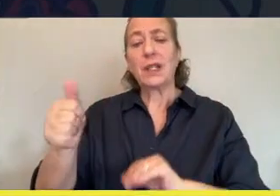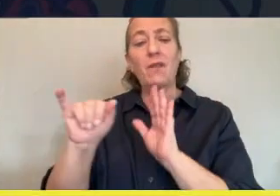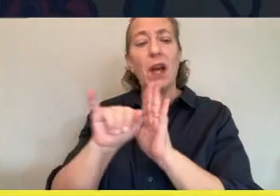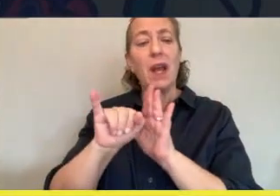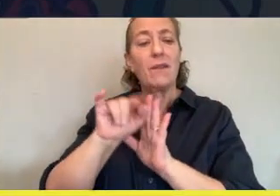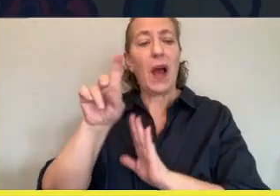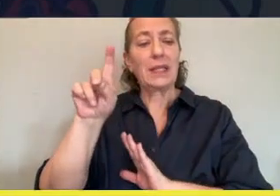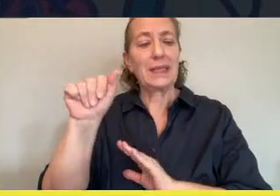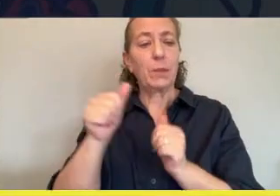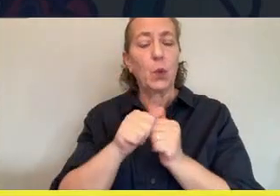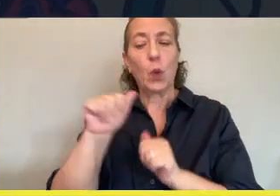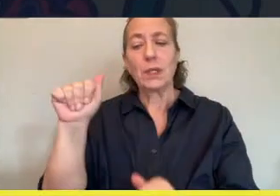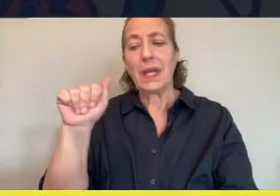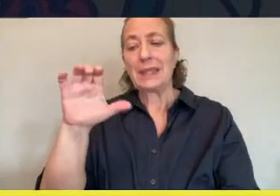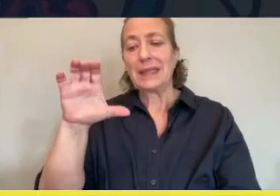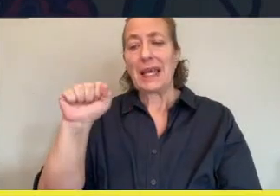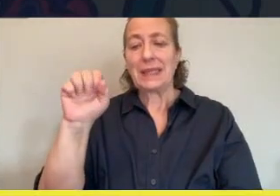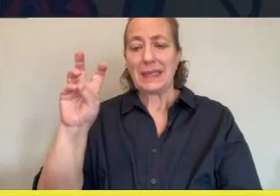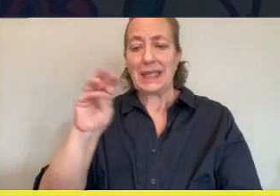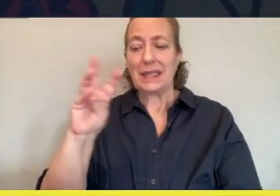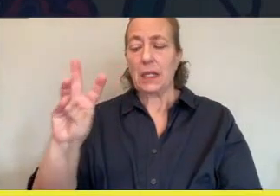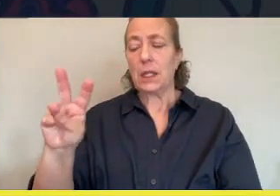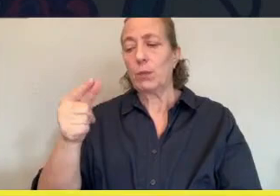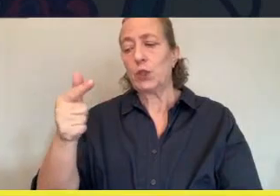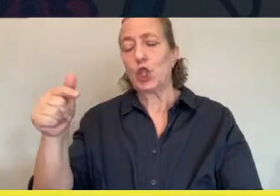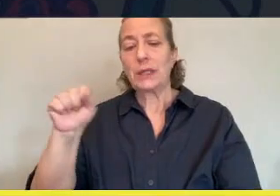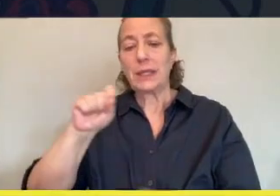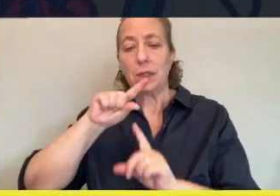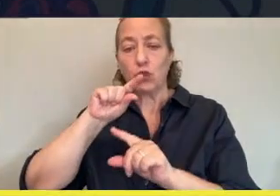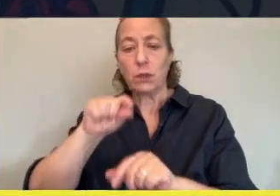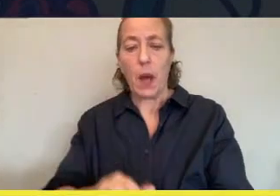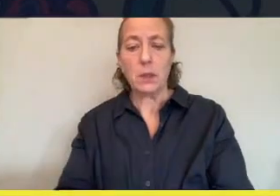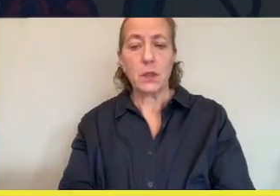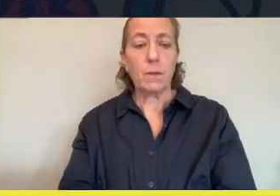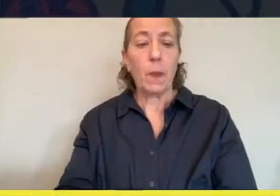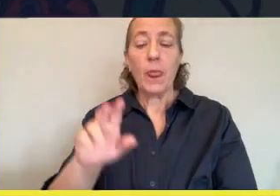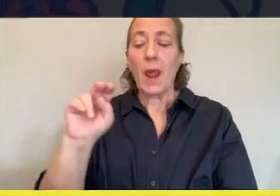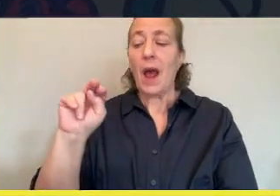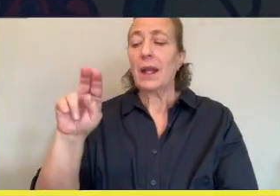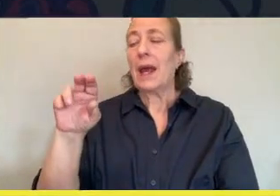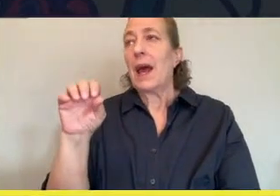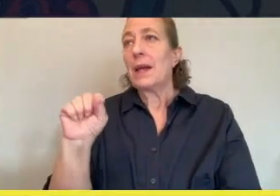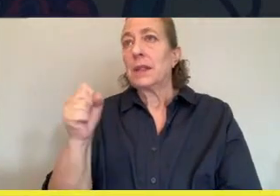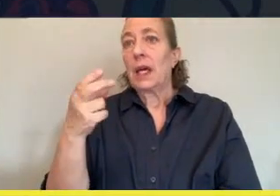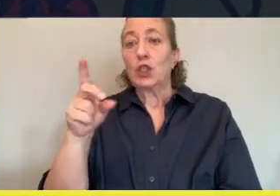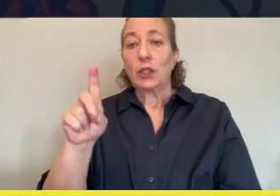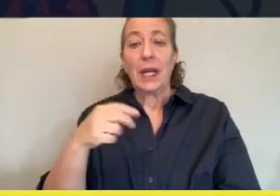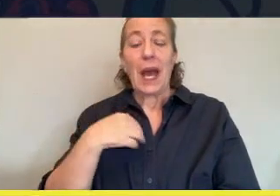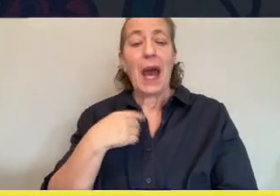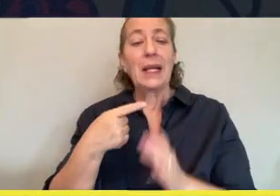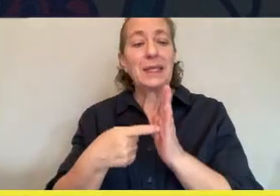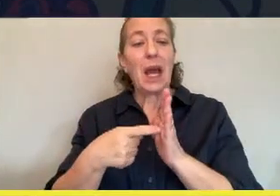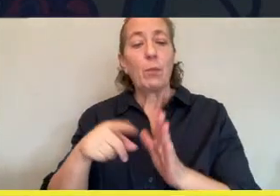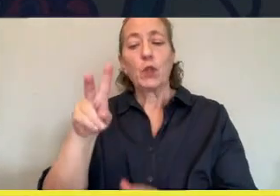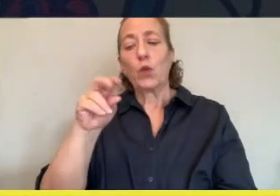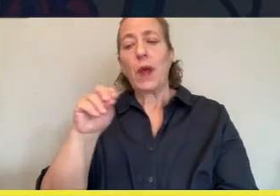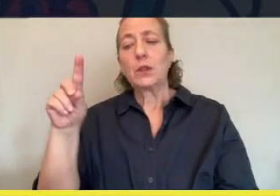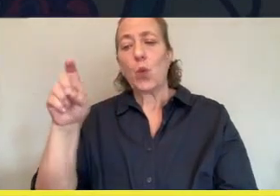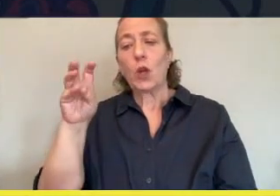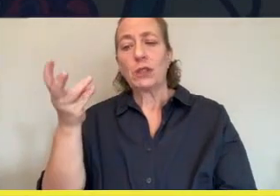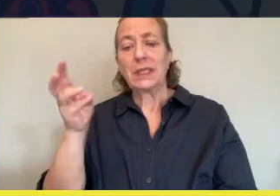with ACS-6 and WGSS responses. The NSHD had a sample of 2,164 people